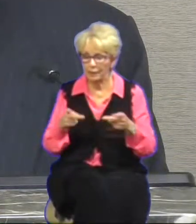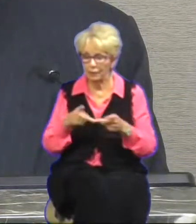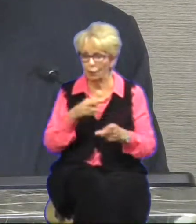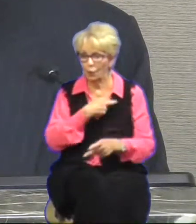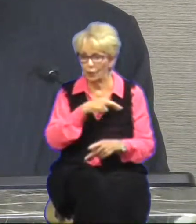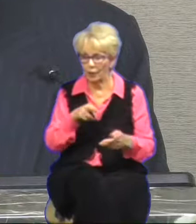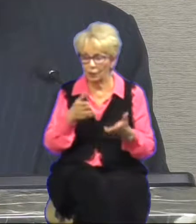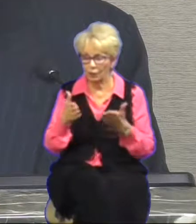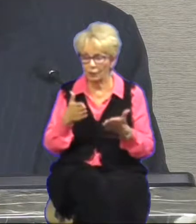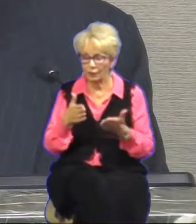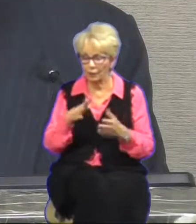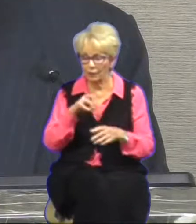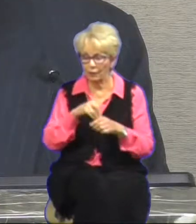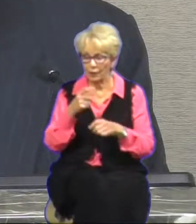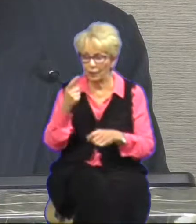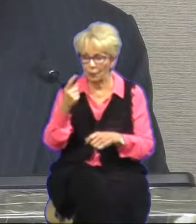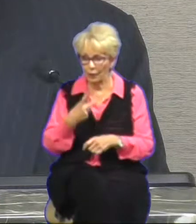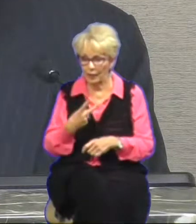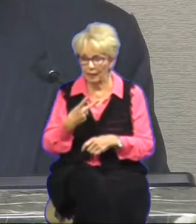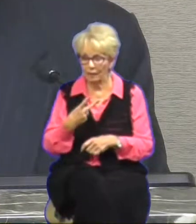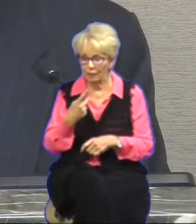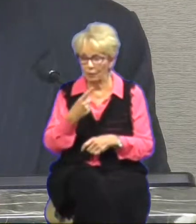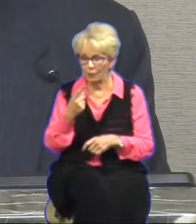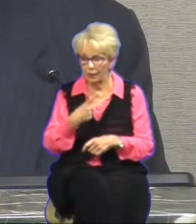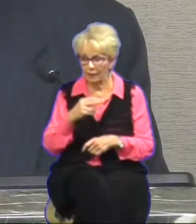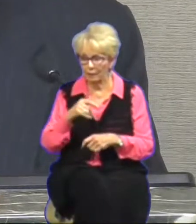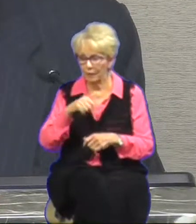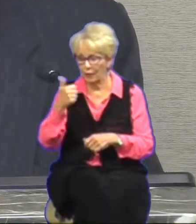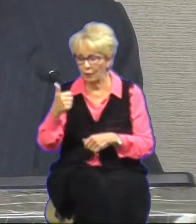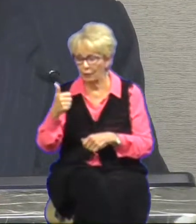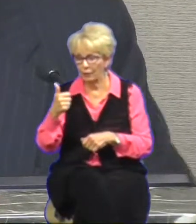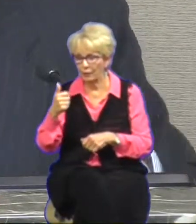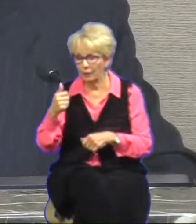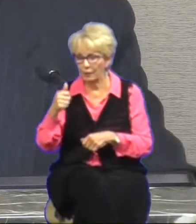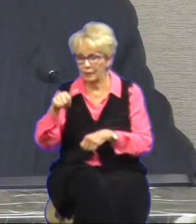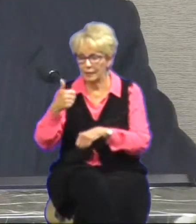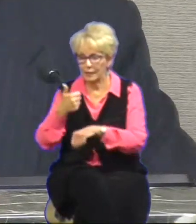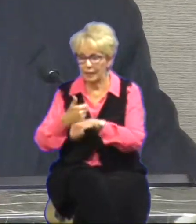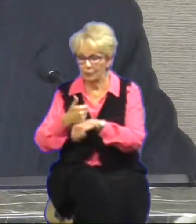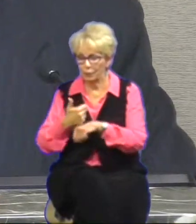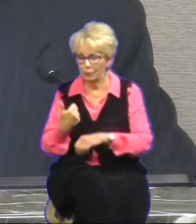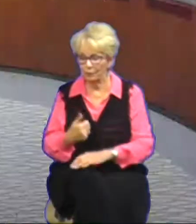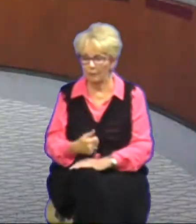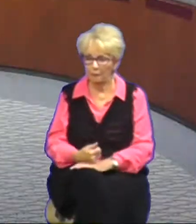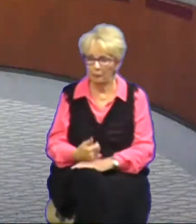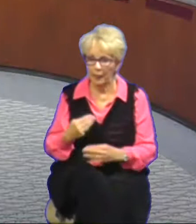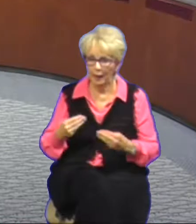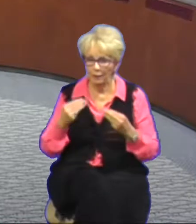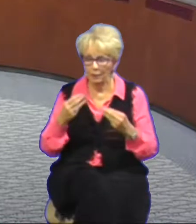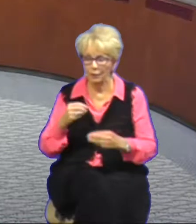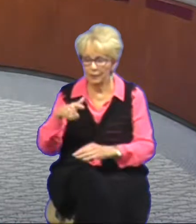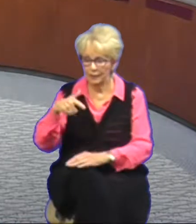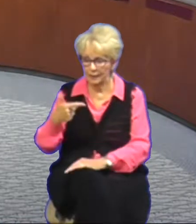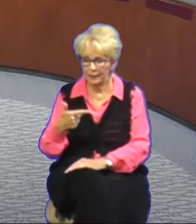service, and or within 1/2 mile of any other adult establishment. Have a motion to have a second.